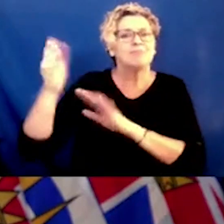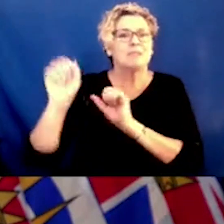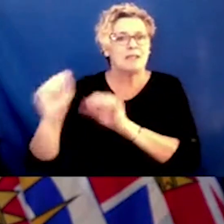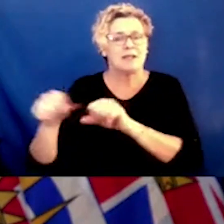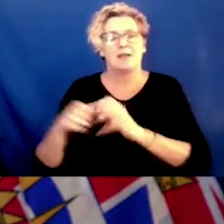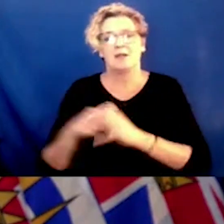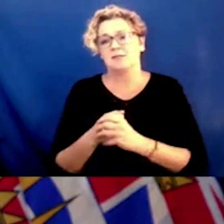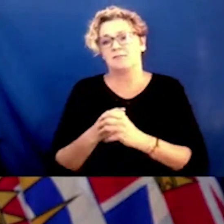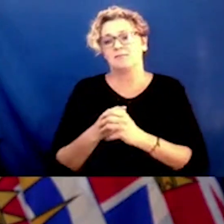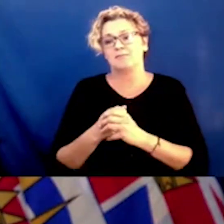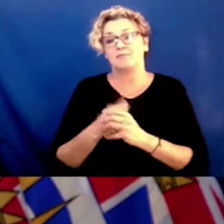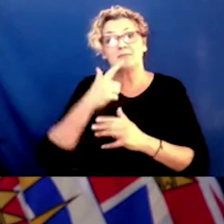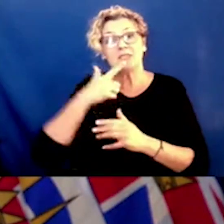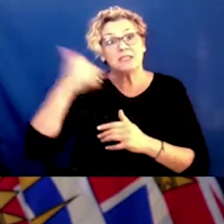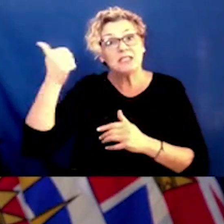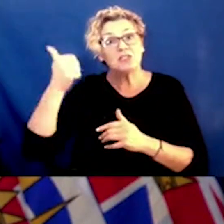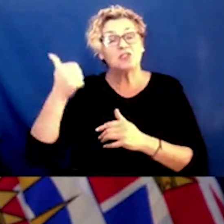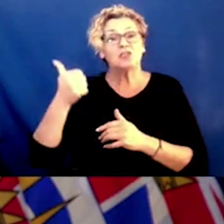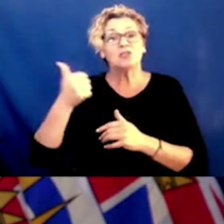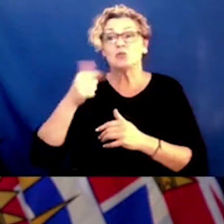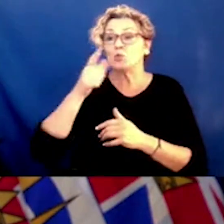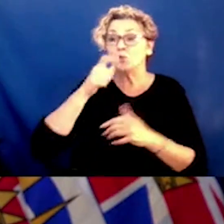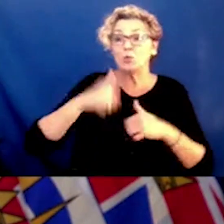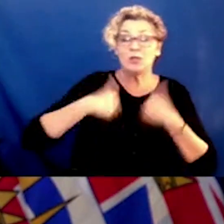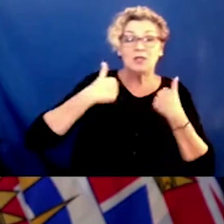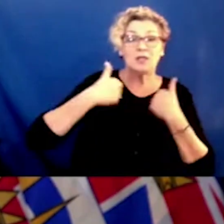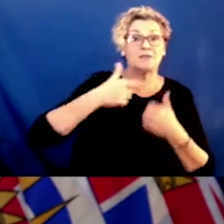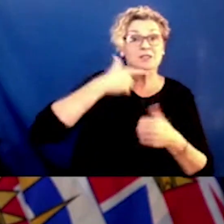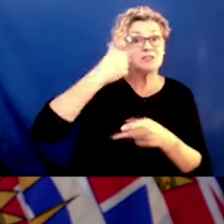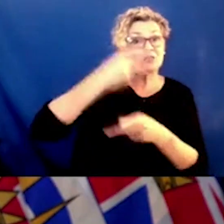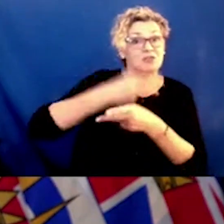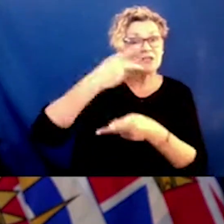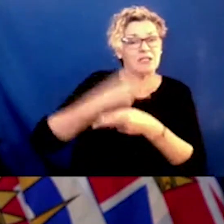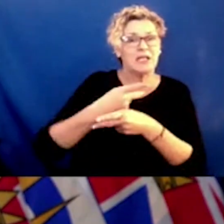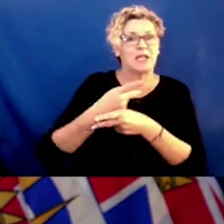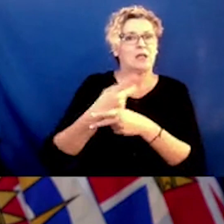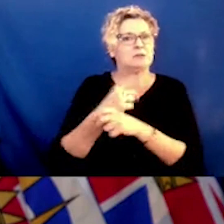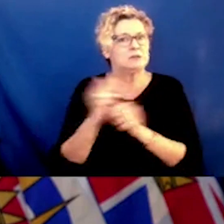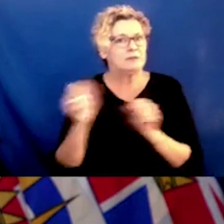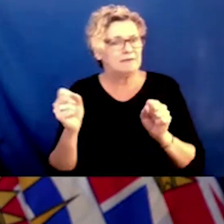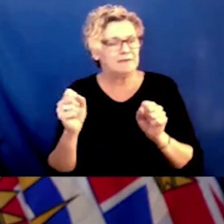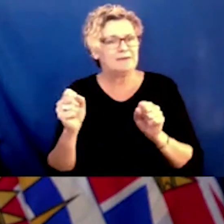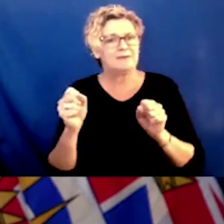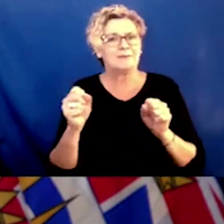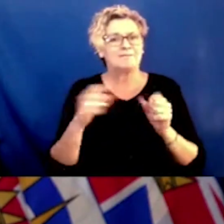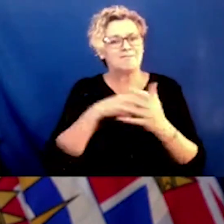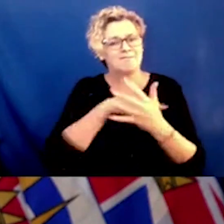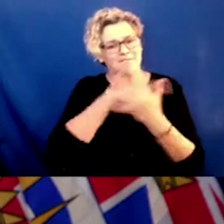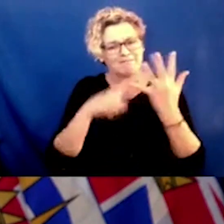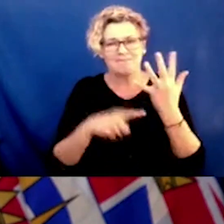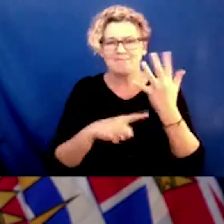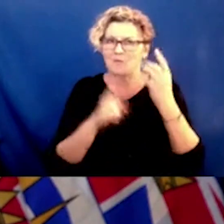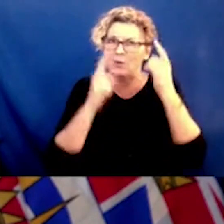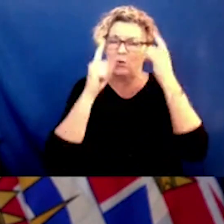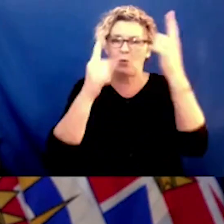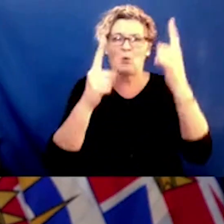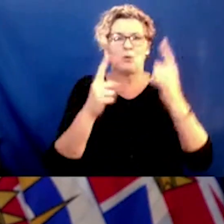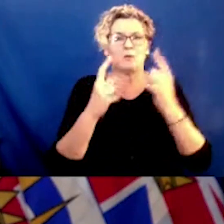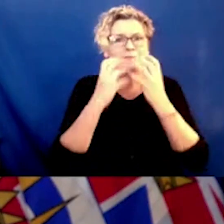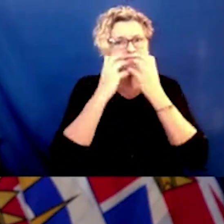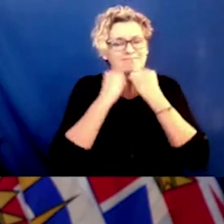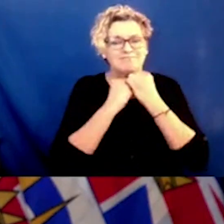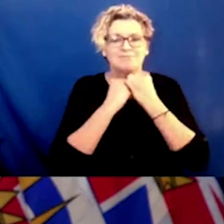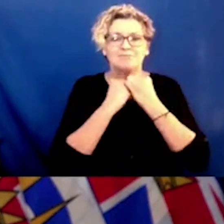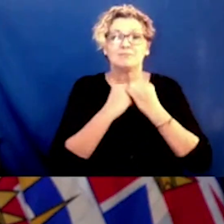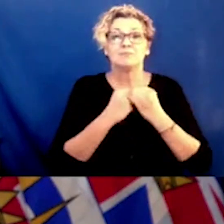do the right thing, we're helping to protect our communities, to keep our communities healthy, to keep our workplaces